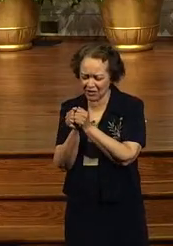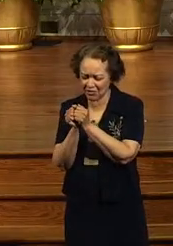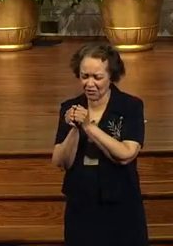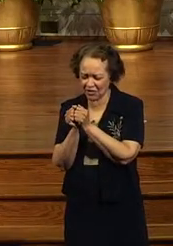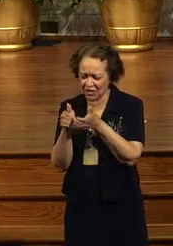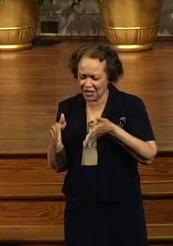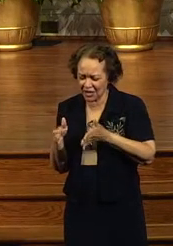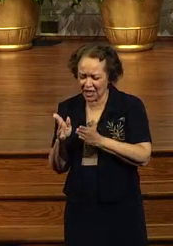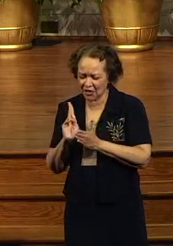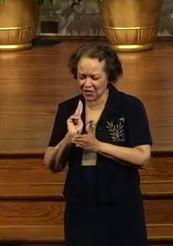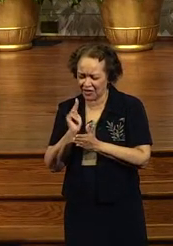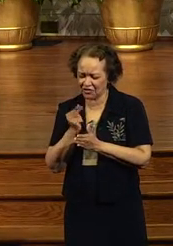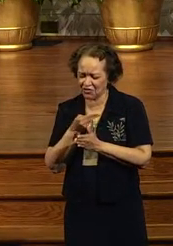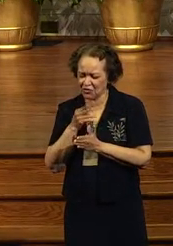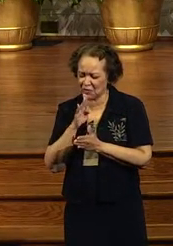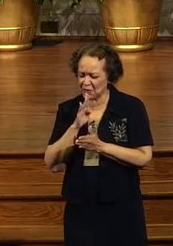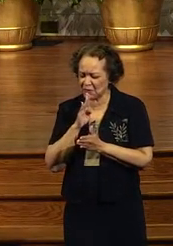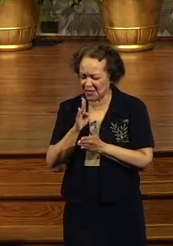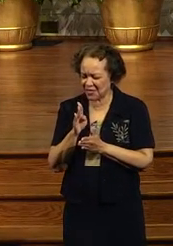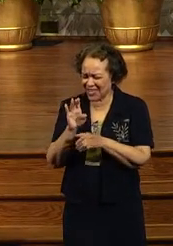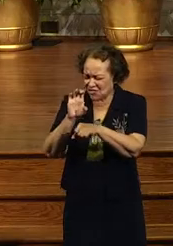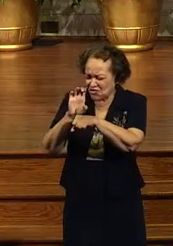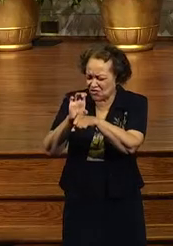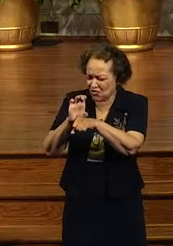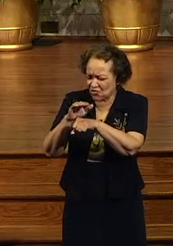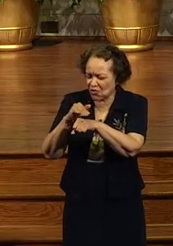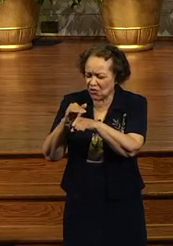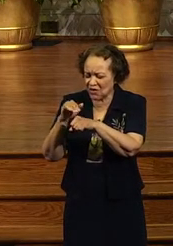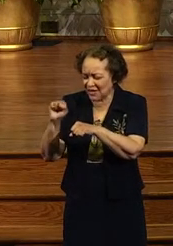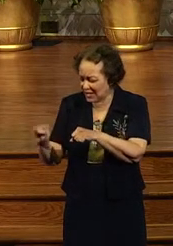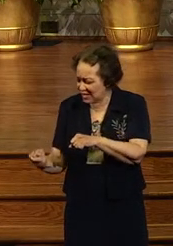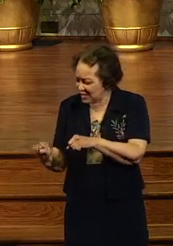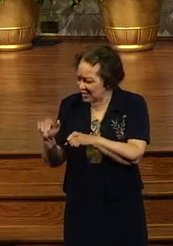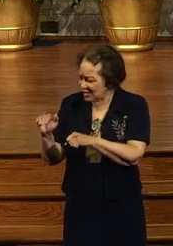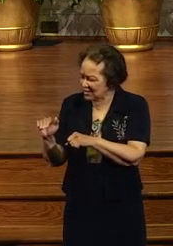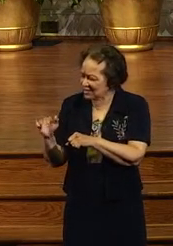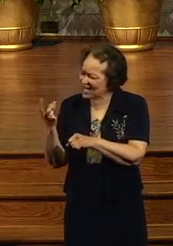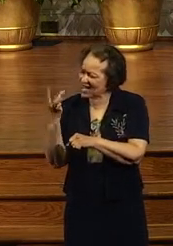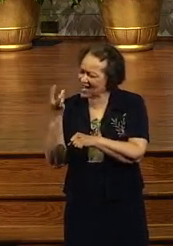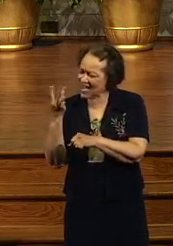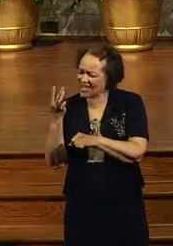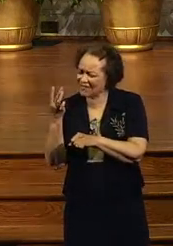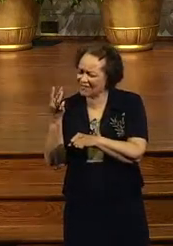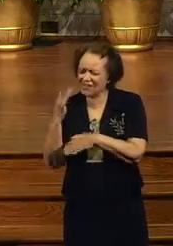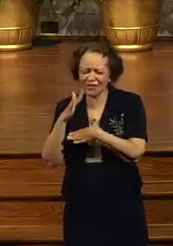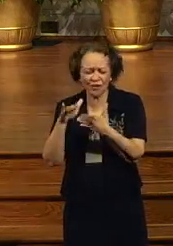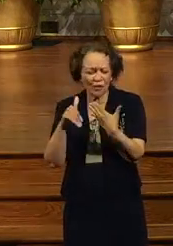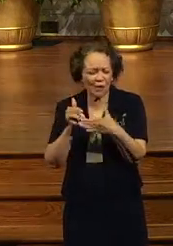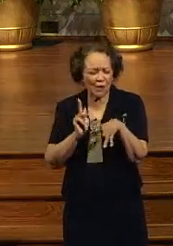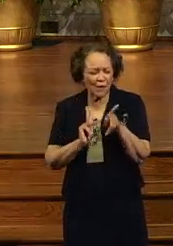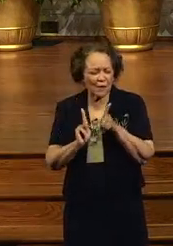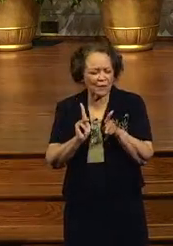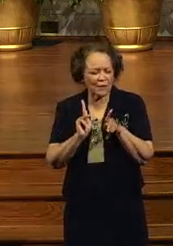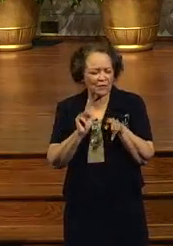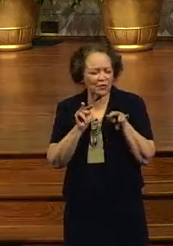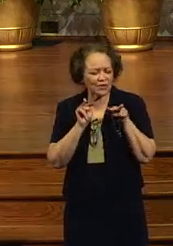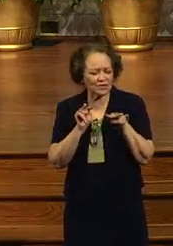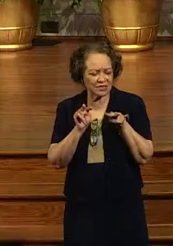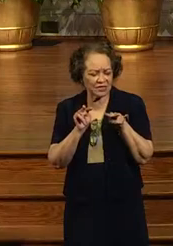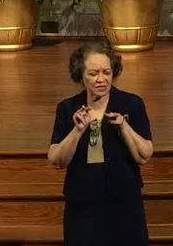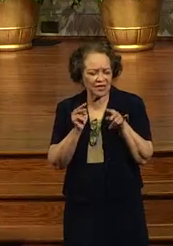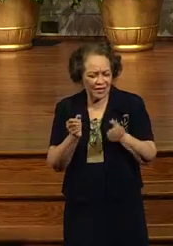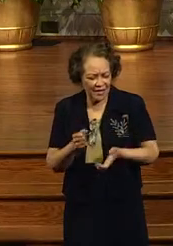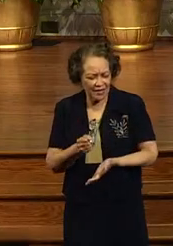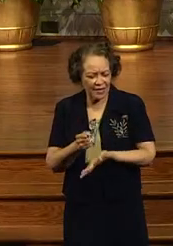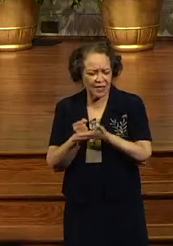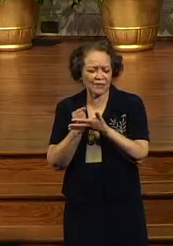allow us to be like that church on a hill, that light that everyone can see. Help us, Lord, to be a light